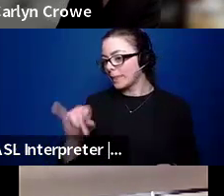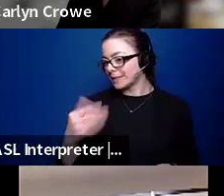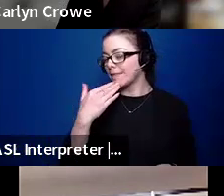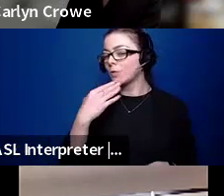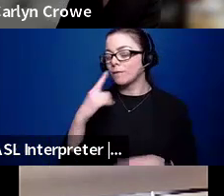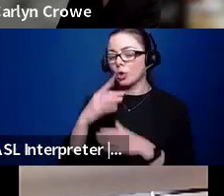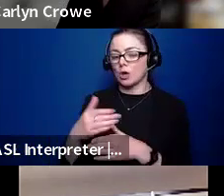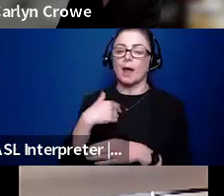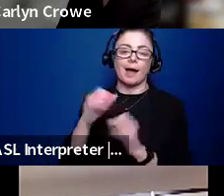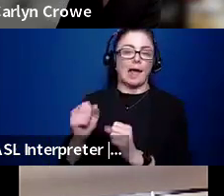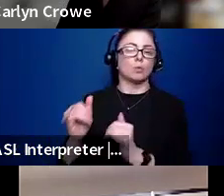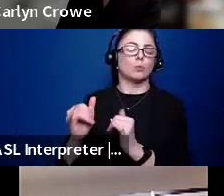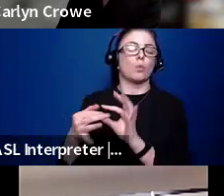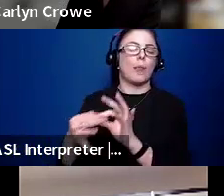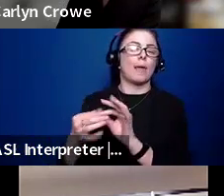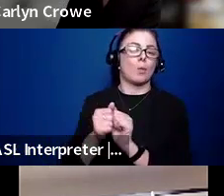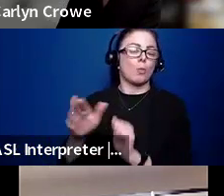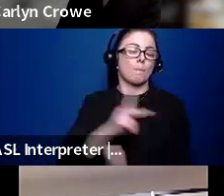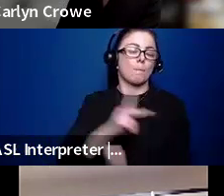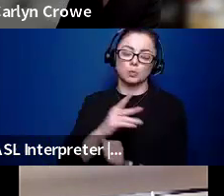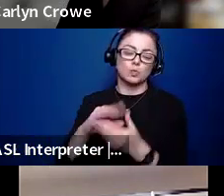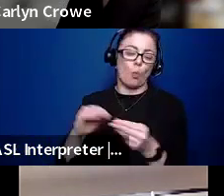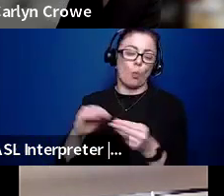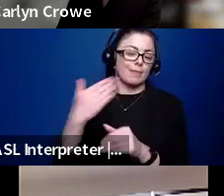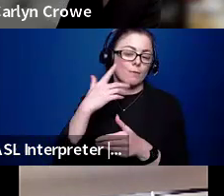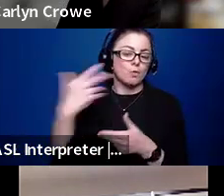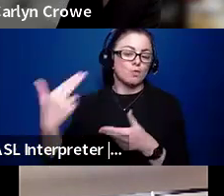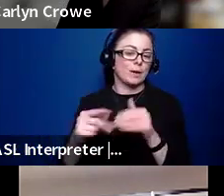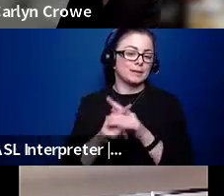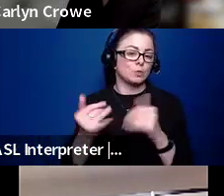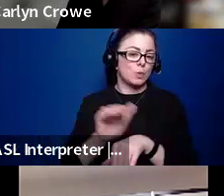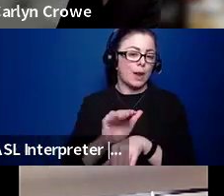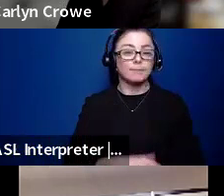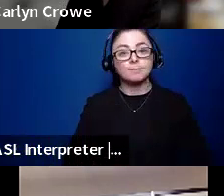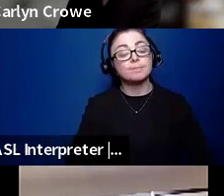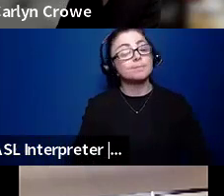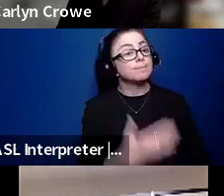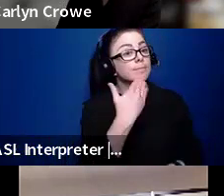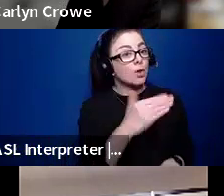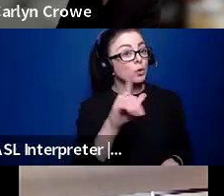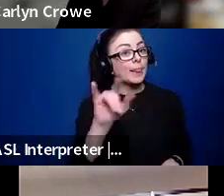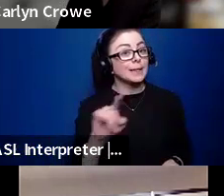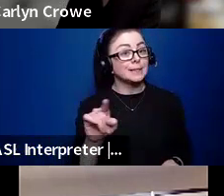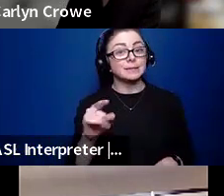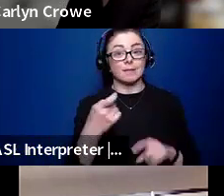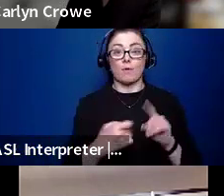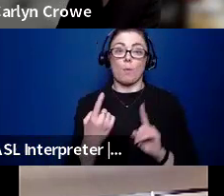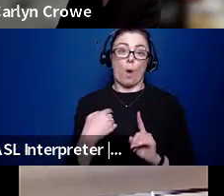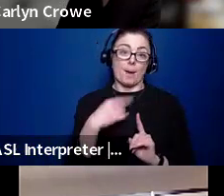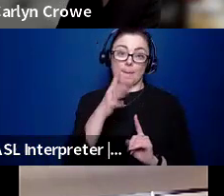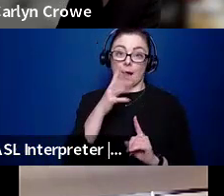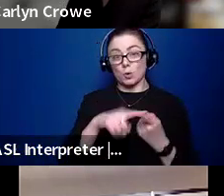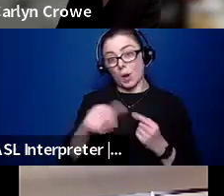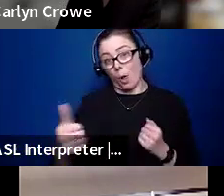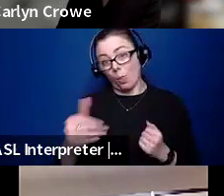can relate to your personal story as well. So thank you for joining tonight. Thank you, Liz. And I just wanted to say, from one mama to another, you're